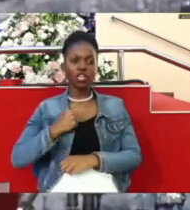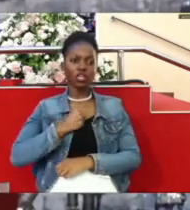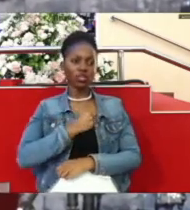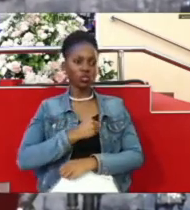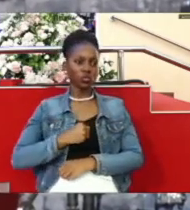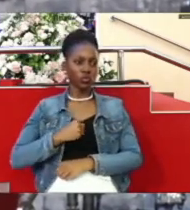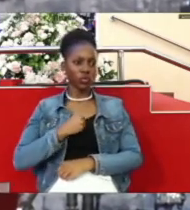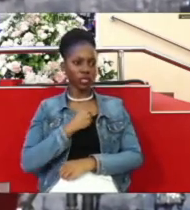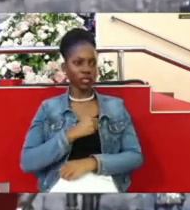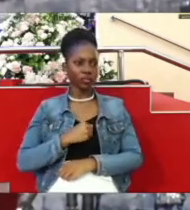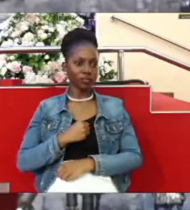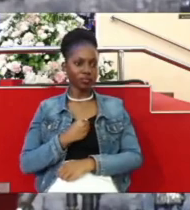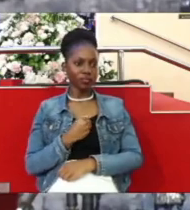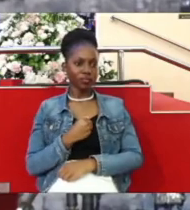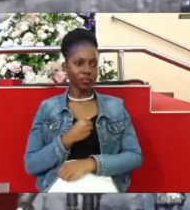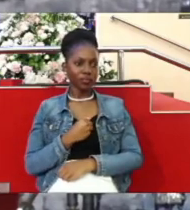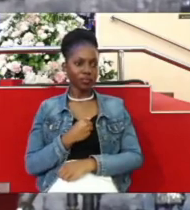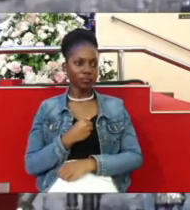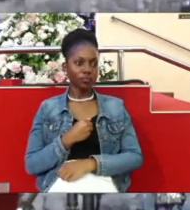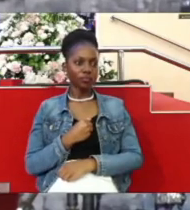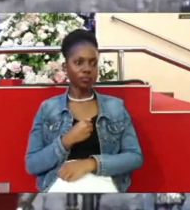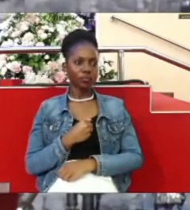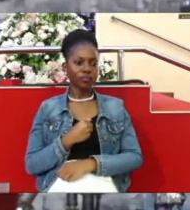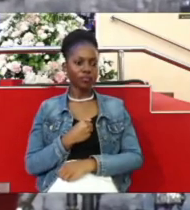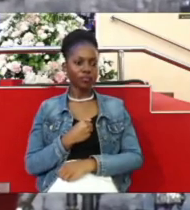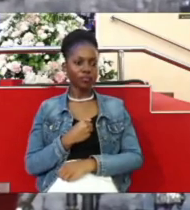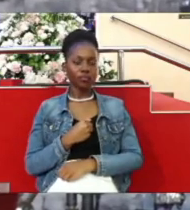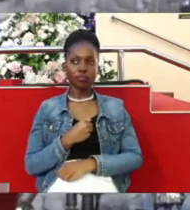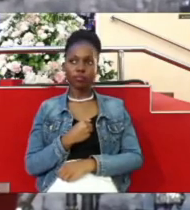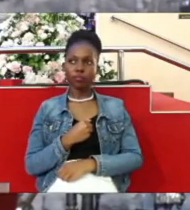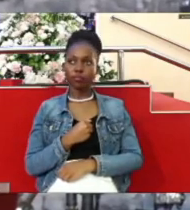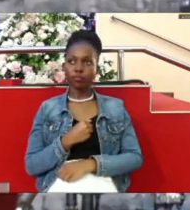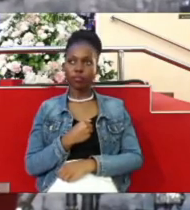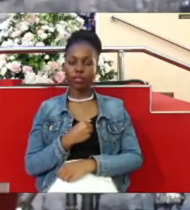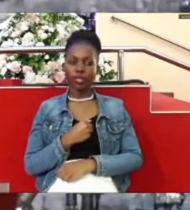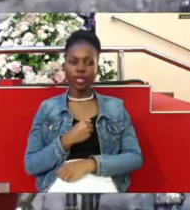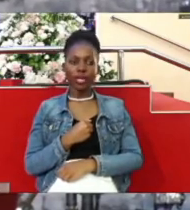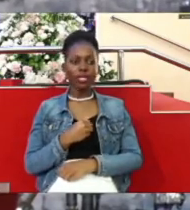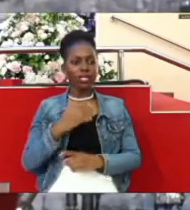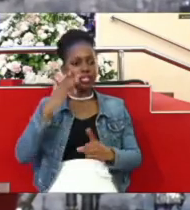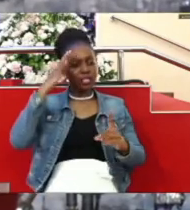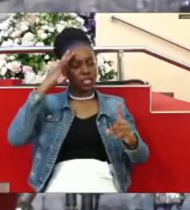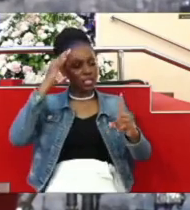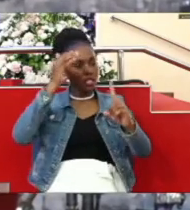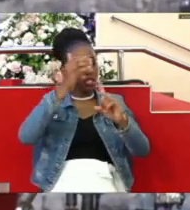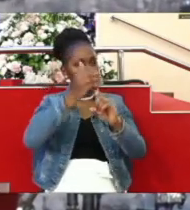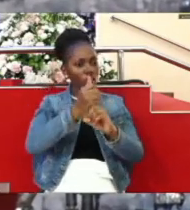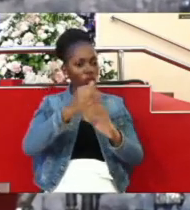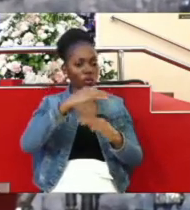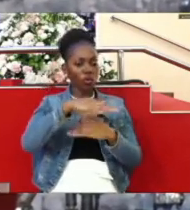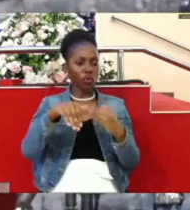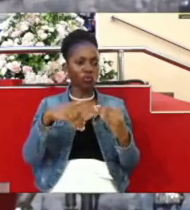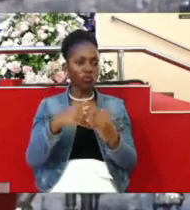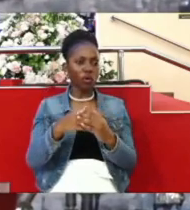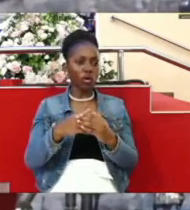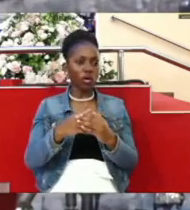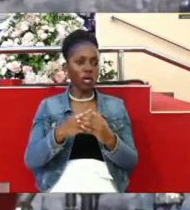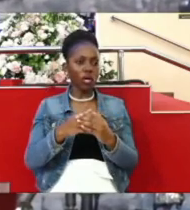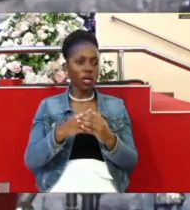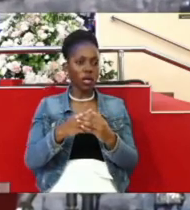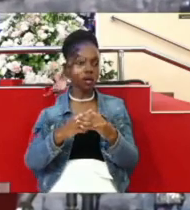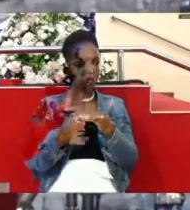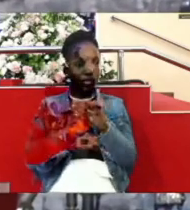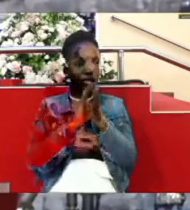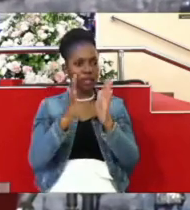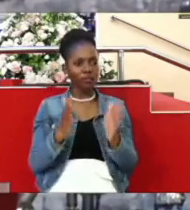this is the position of every believer we should endeavor to be at. Na hiyo inastahili kuwa shauku ya kila muumini.